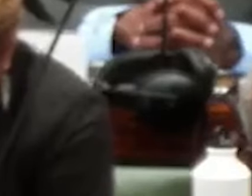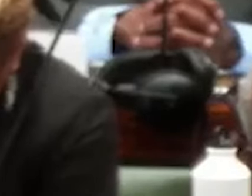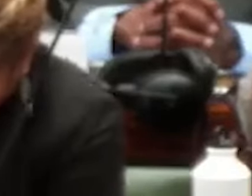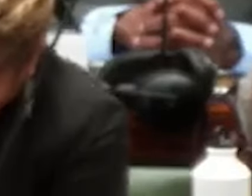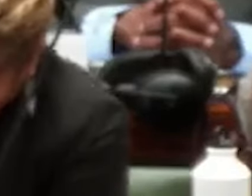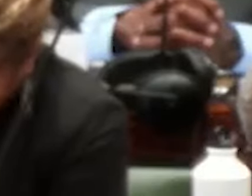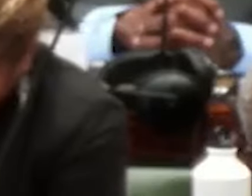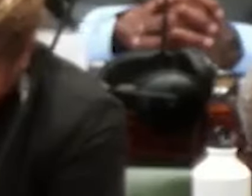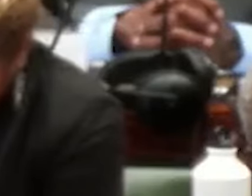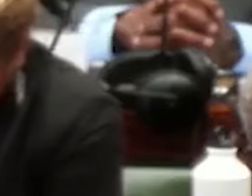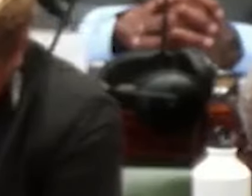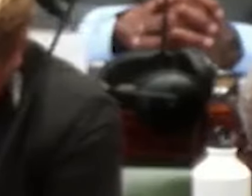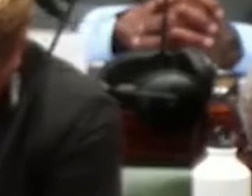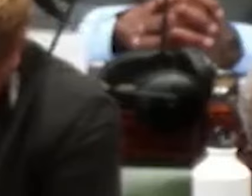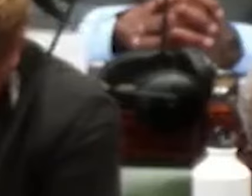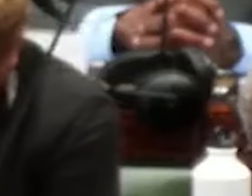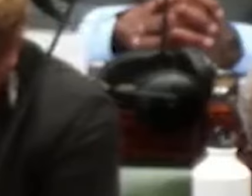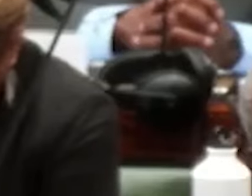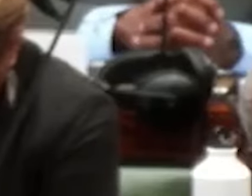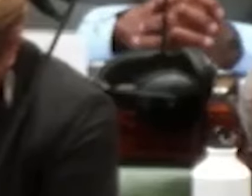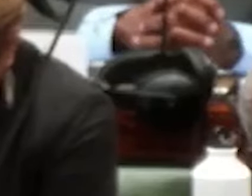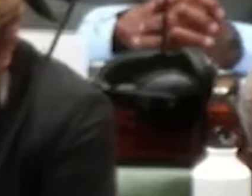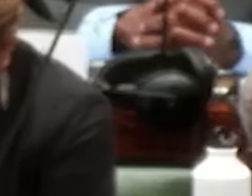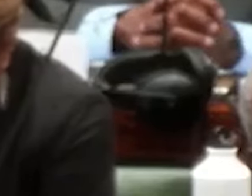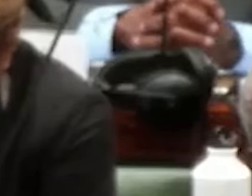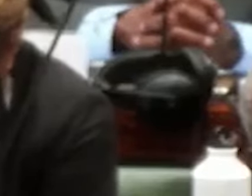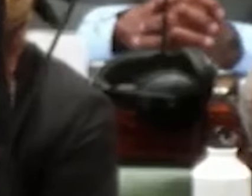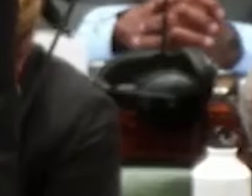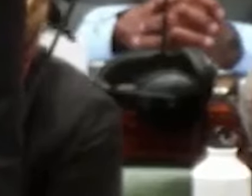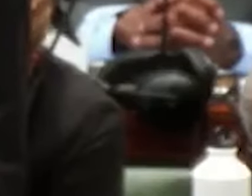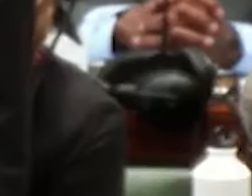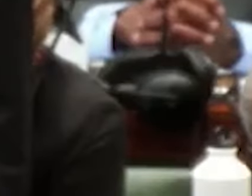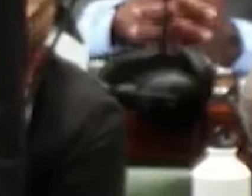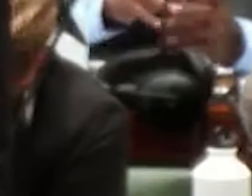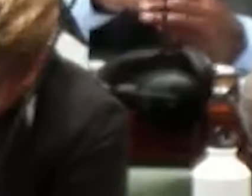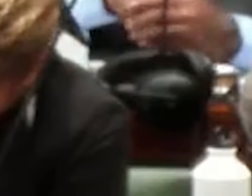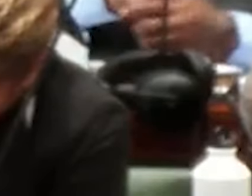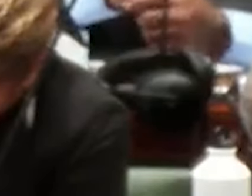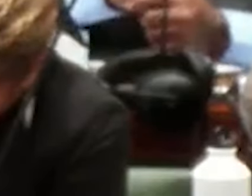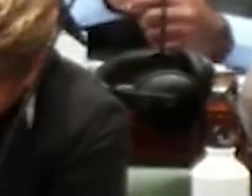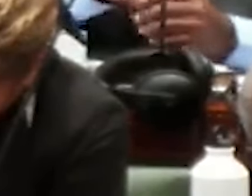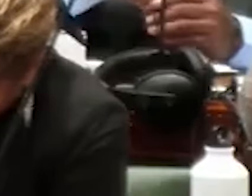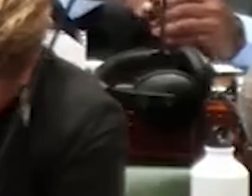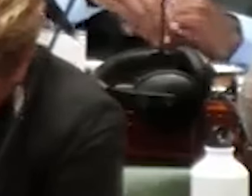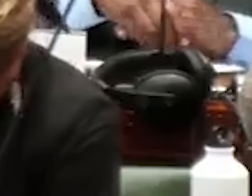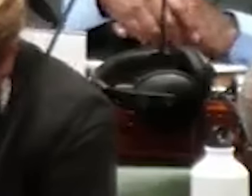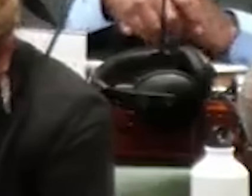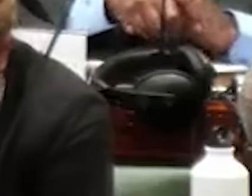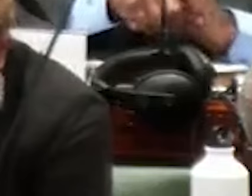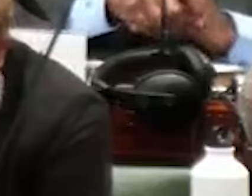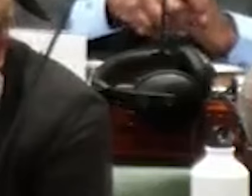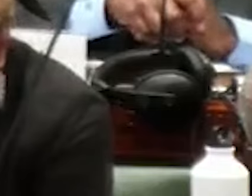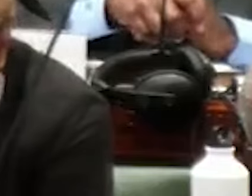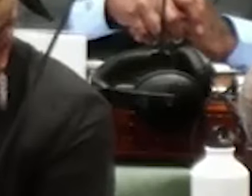suppressed democracy of the ratepayers in this country. Order. And they should, Mr. Speaker,